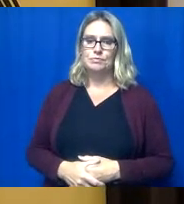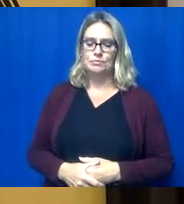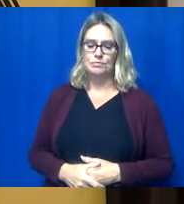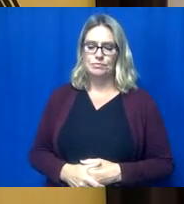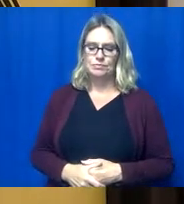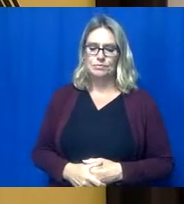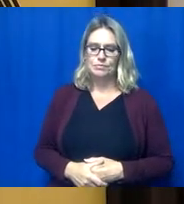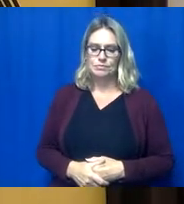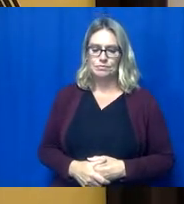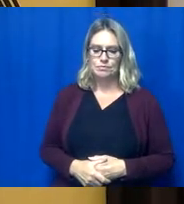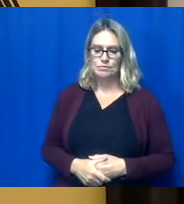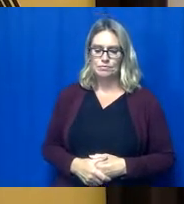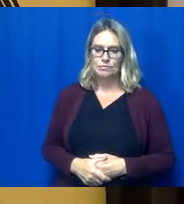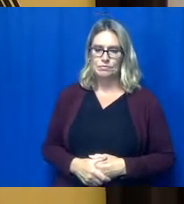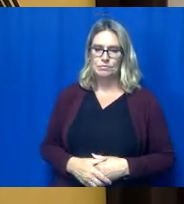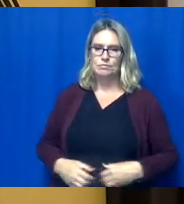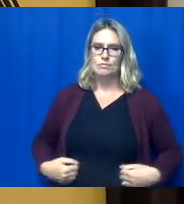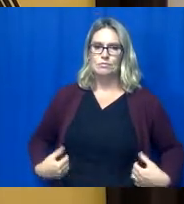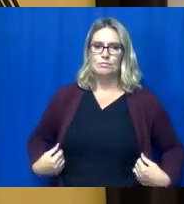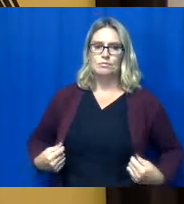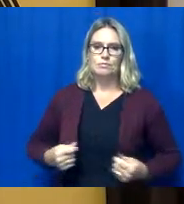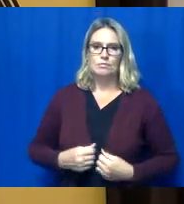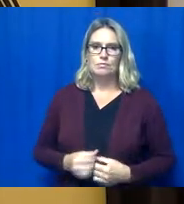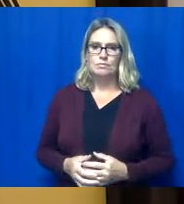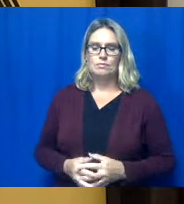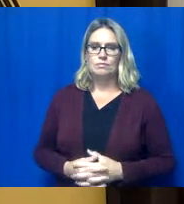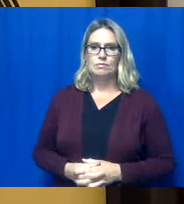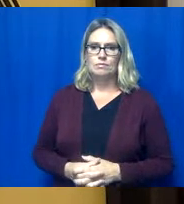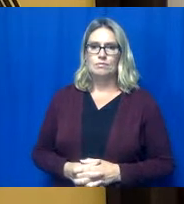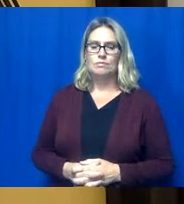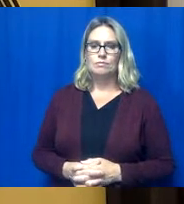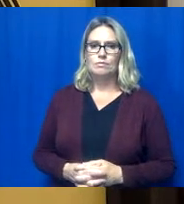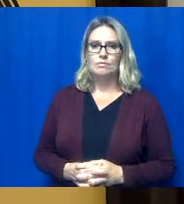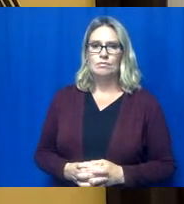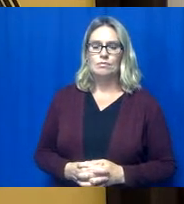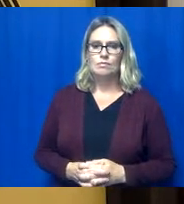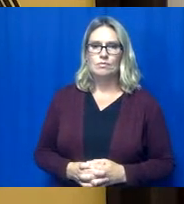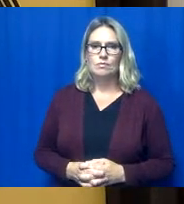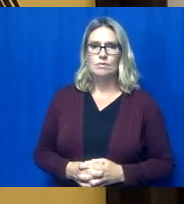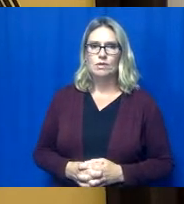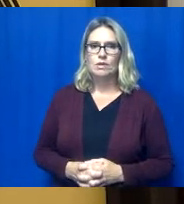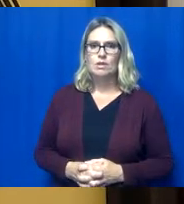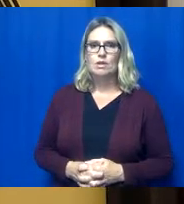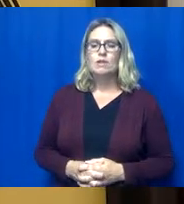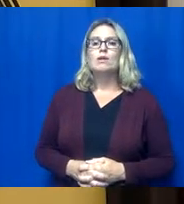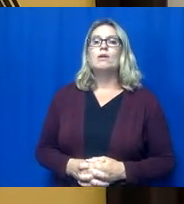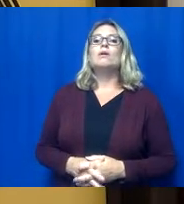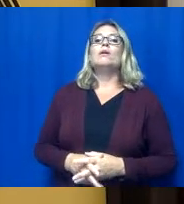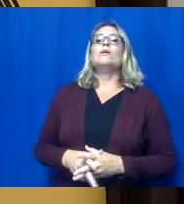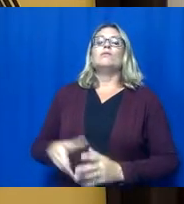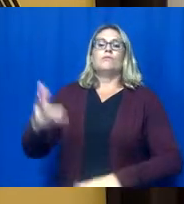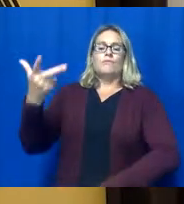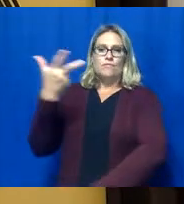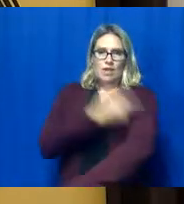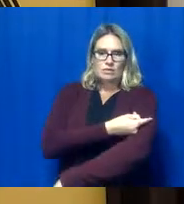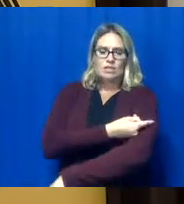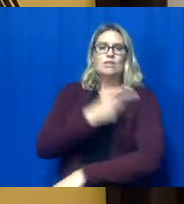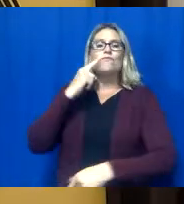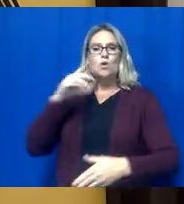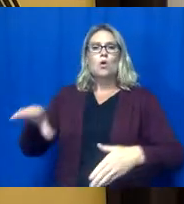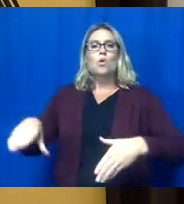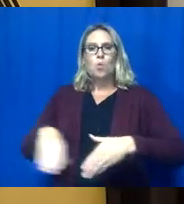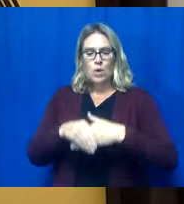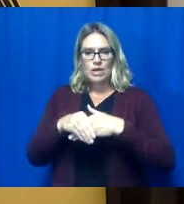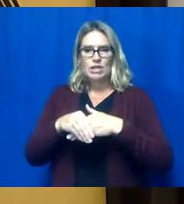est exigée. Full vaccination is necessary for funerals, for weddings or special